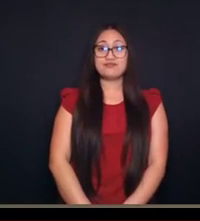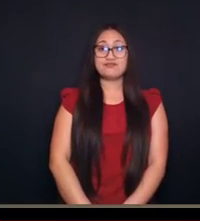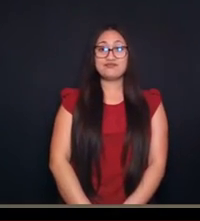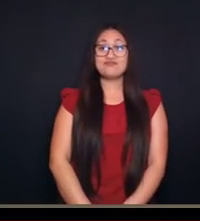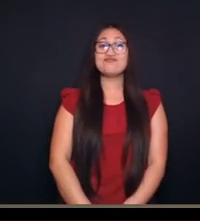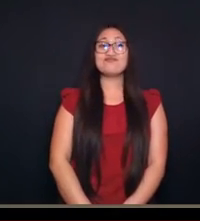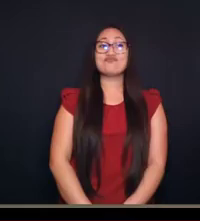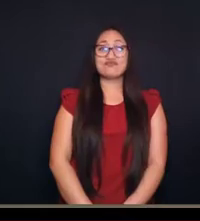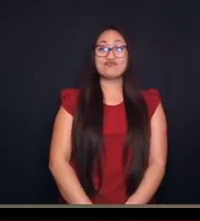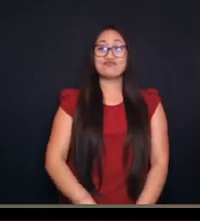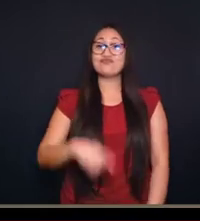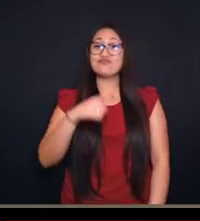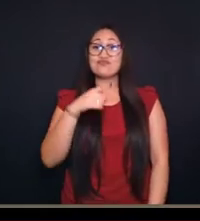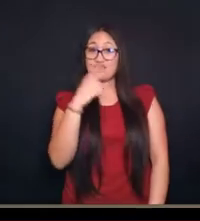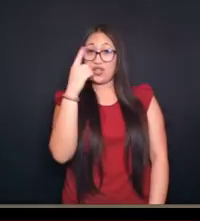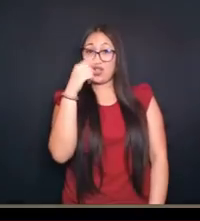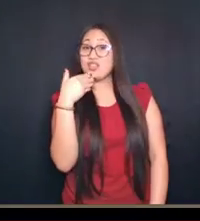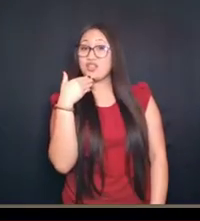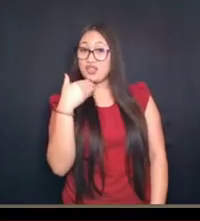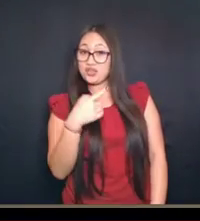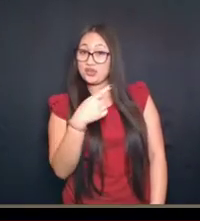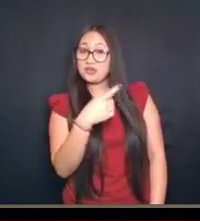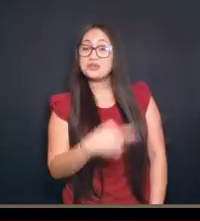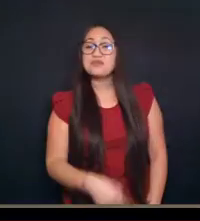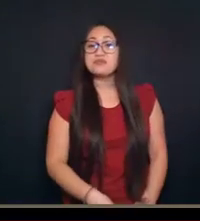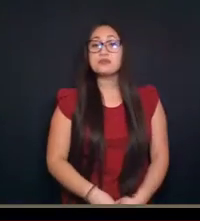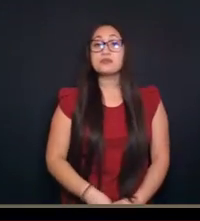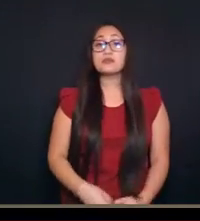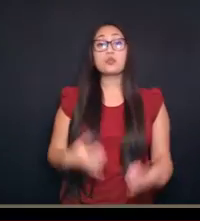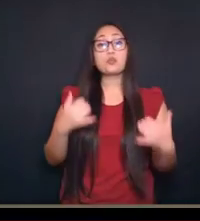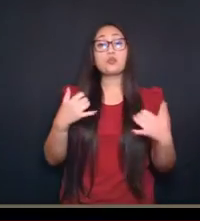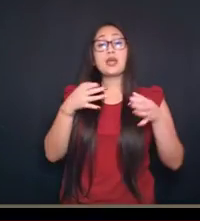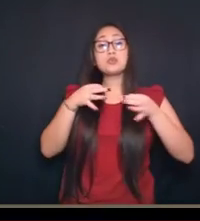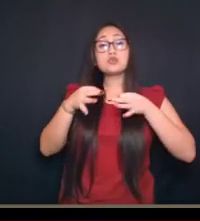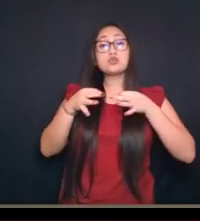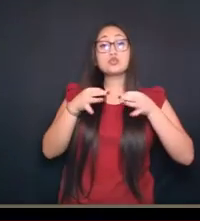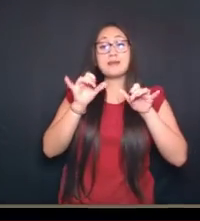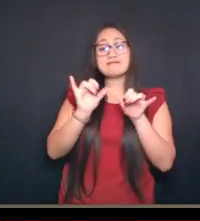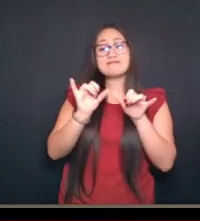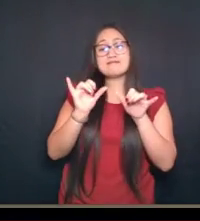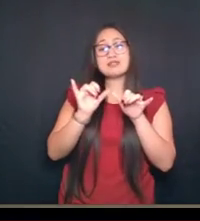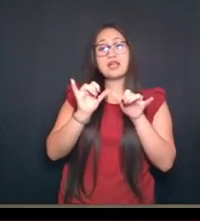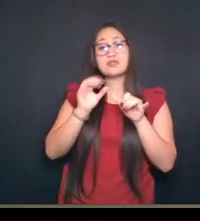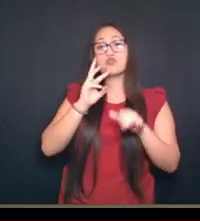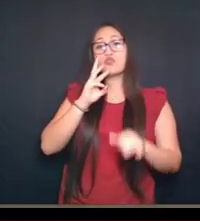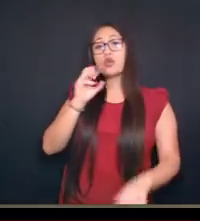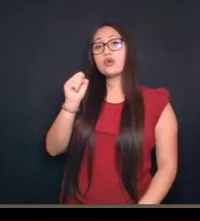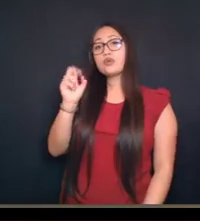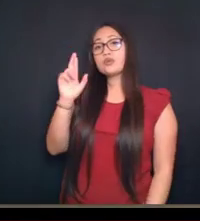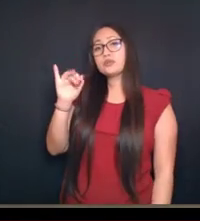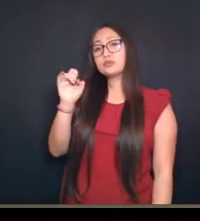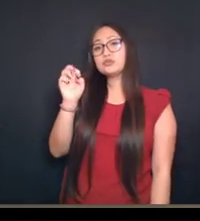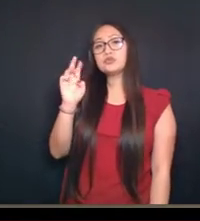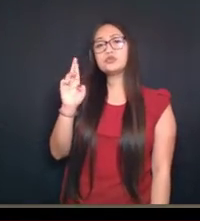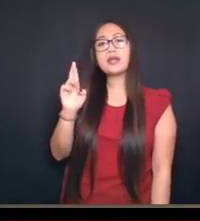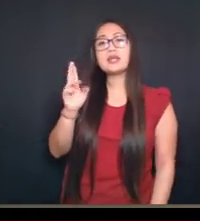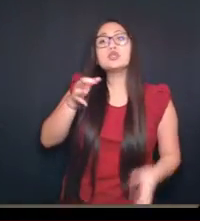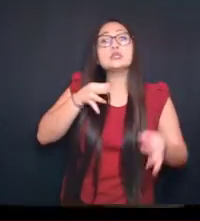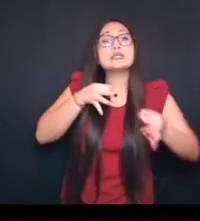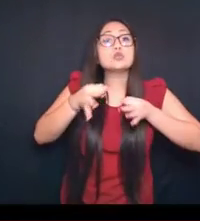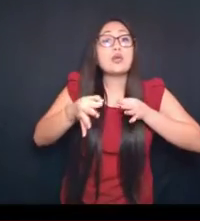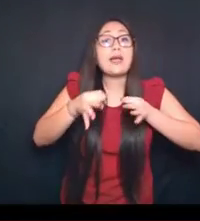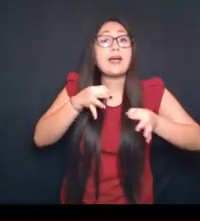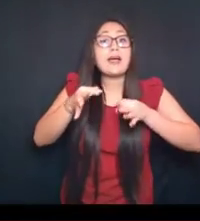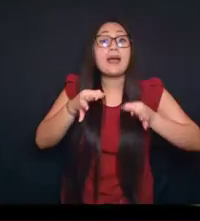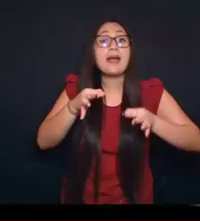Looking good. Next one. How would you describe the size of a water strider? How would you describe the size? I'm still on this